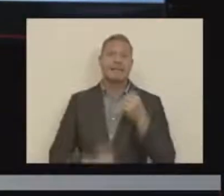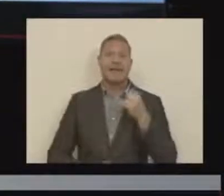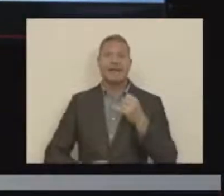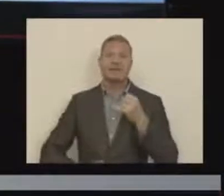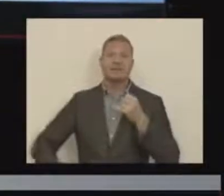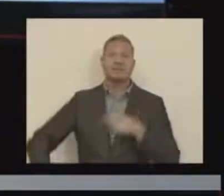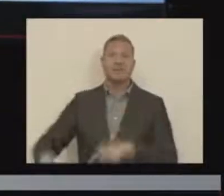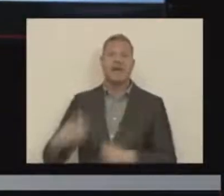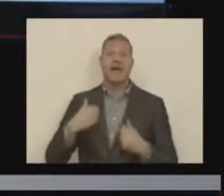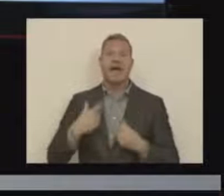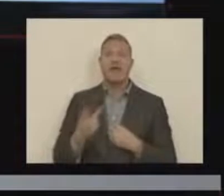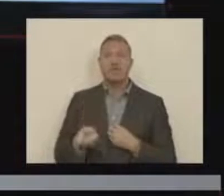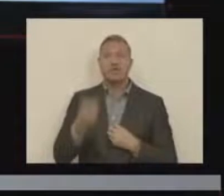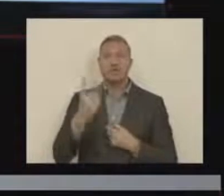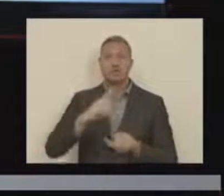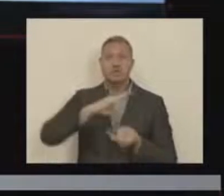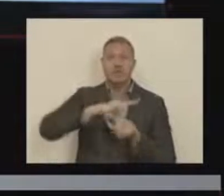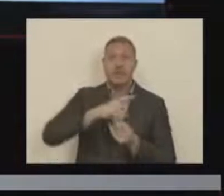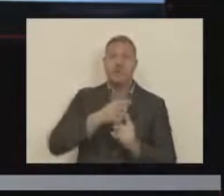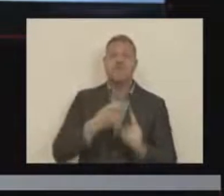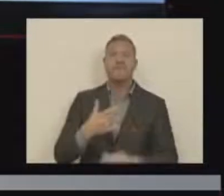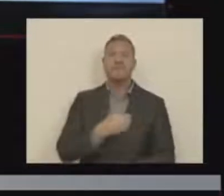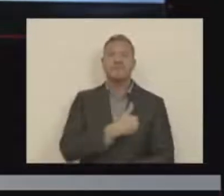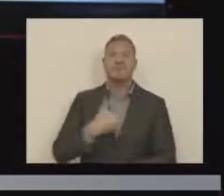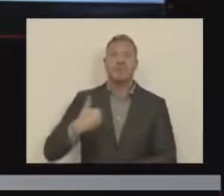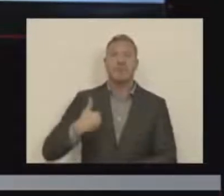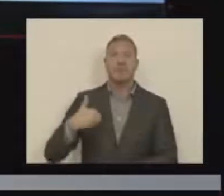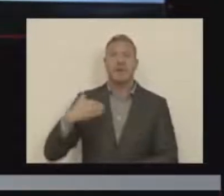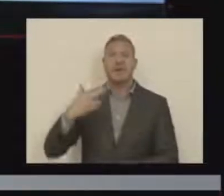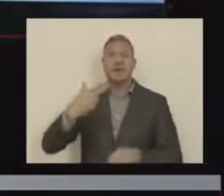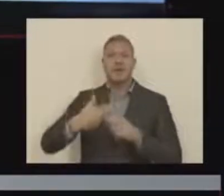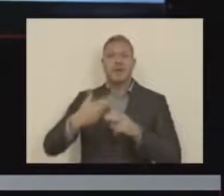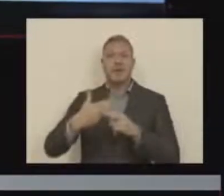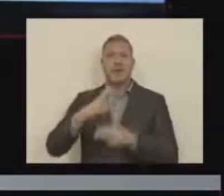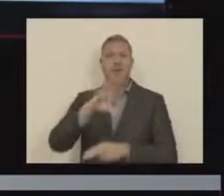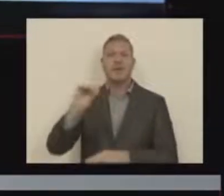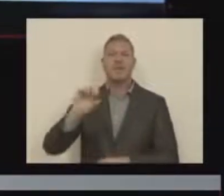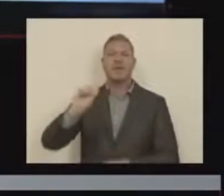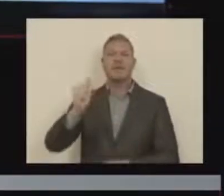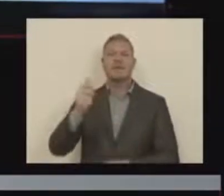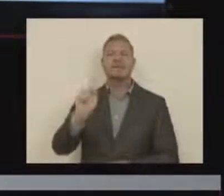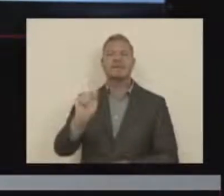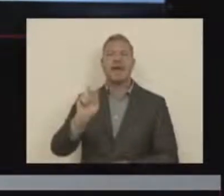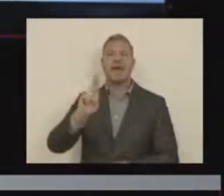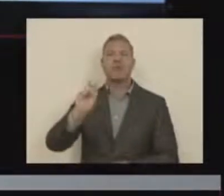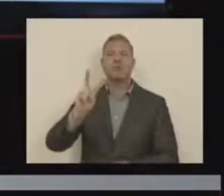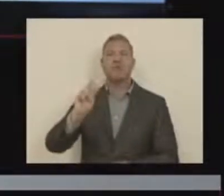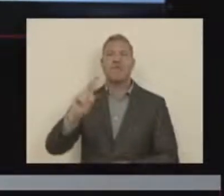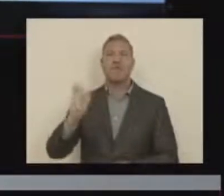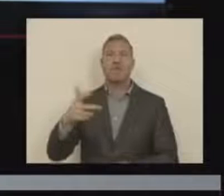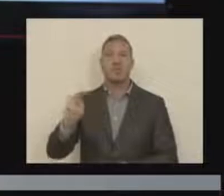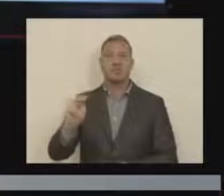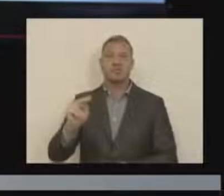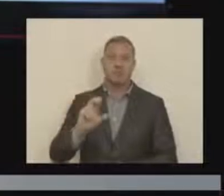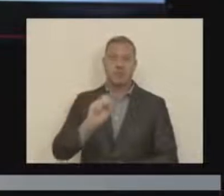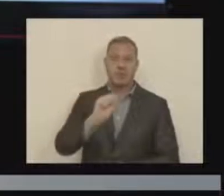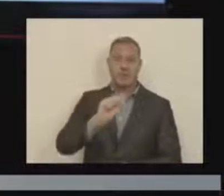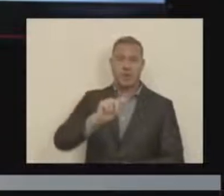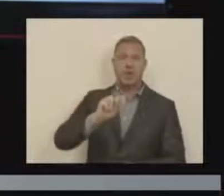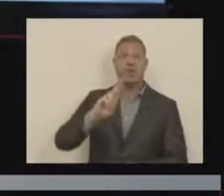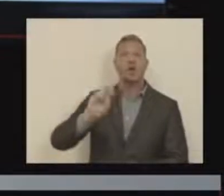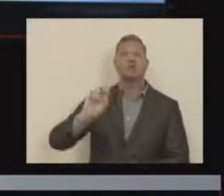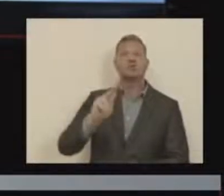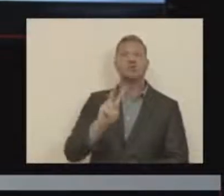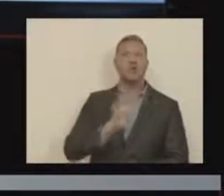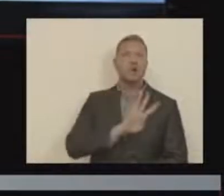board 2 satellites from the Polish satellite company Sat Revolution. These 2 CubeSats, called Stork 4 and Stork 5, or